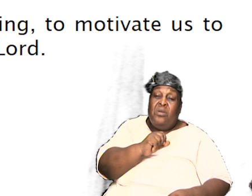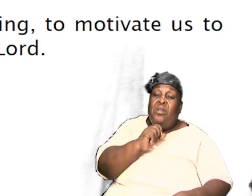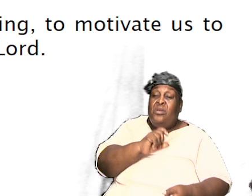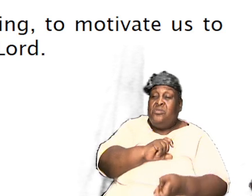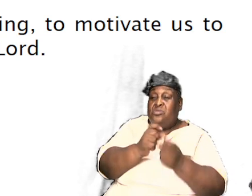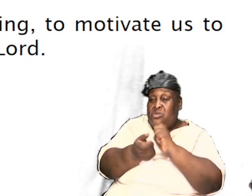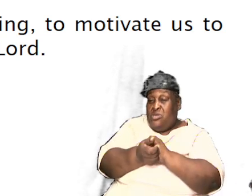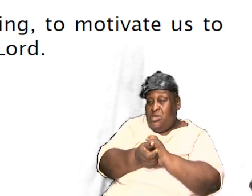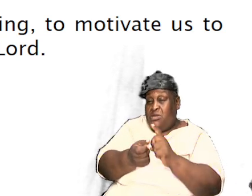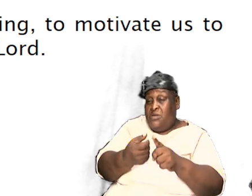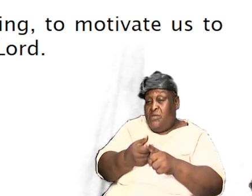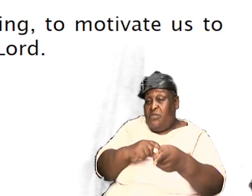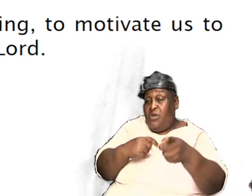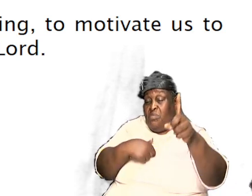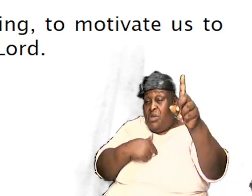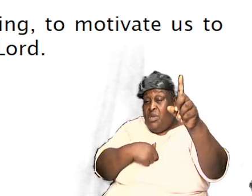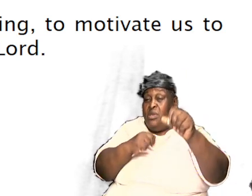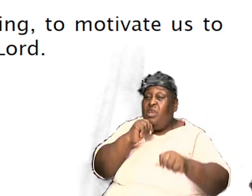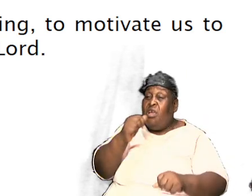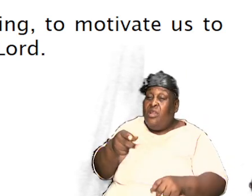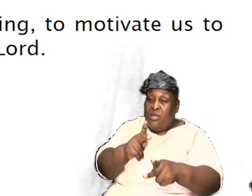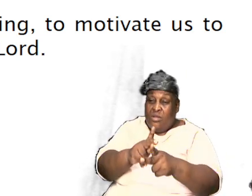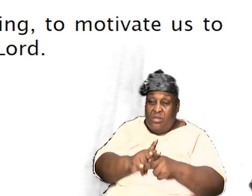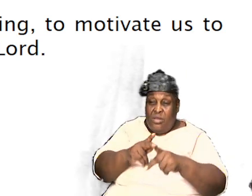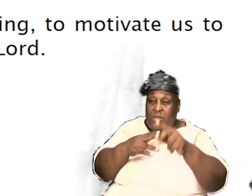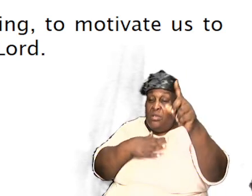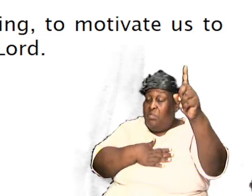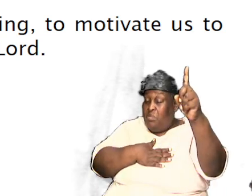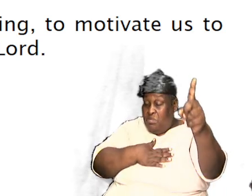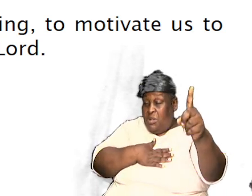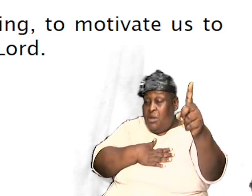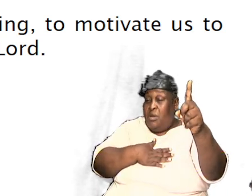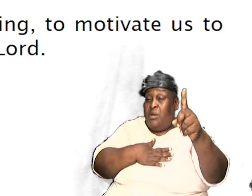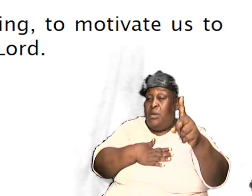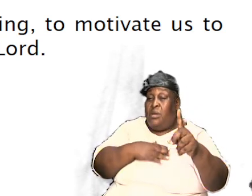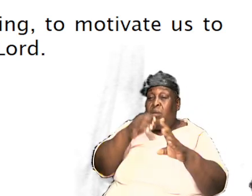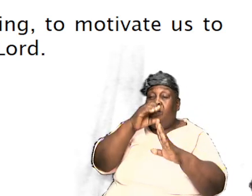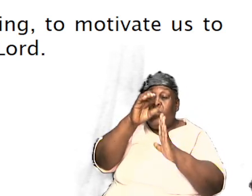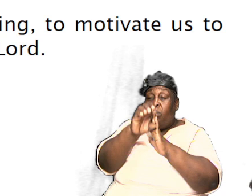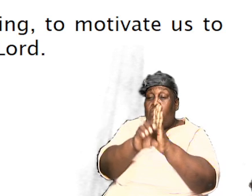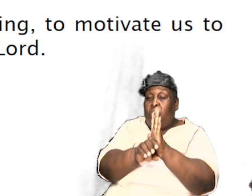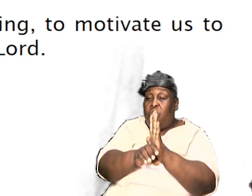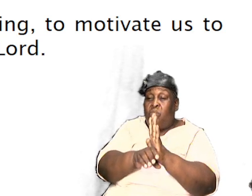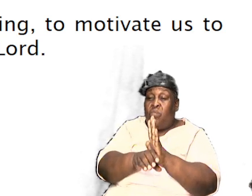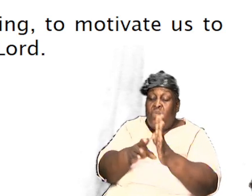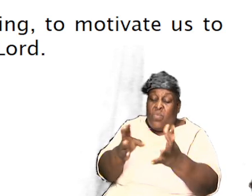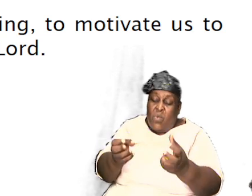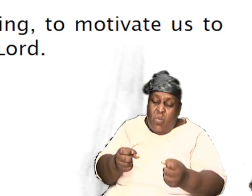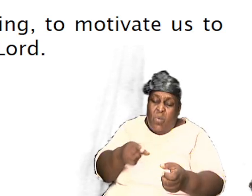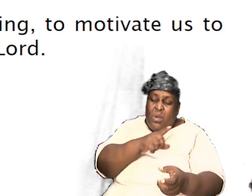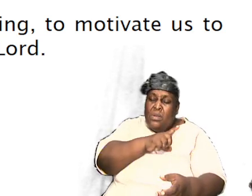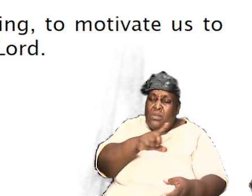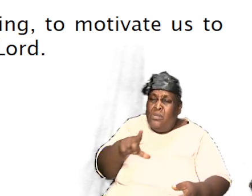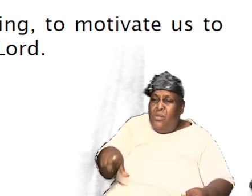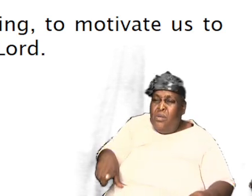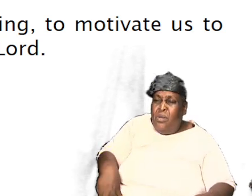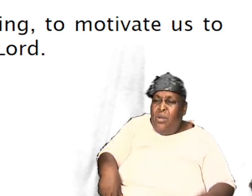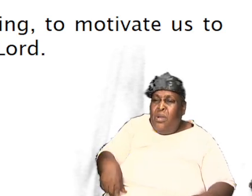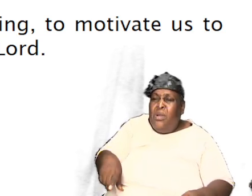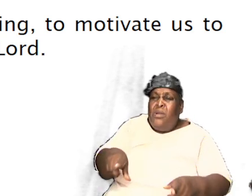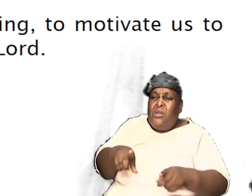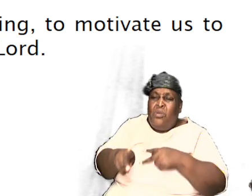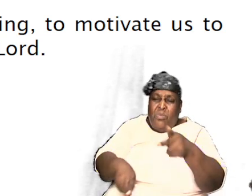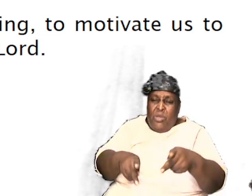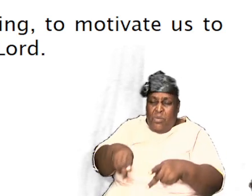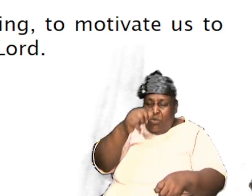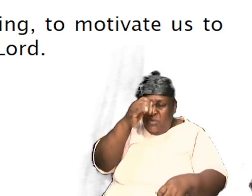commandment. And, you know, at the end of the day, we want the Lord to say that we as people of God have kept his